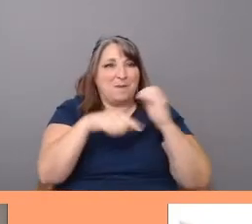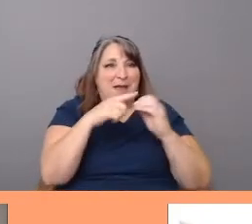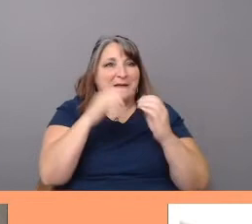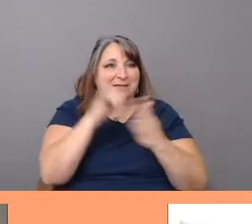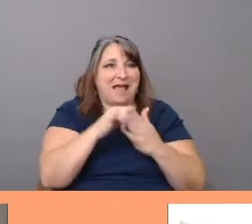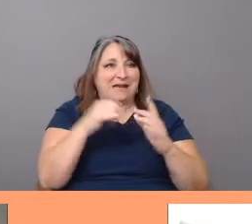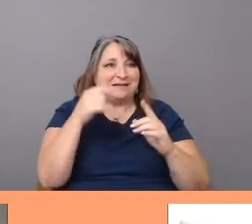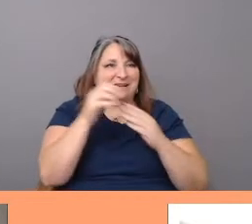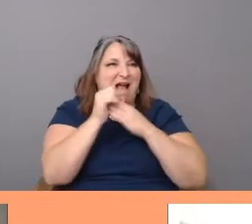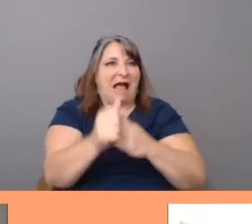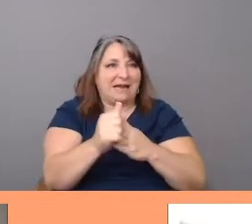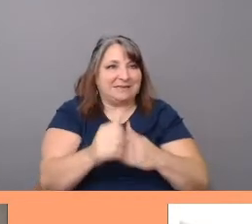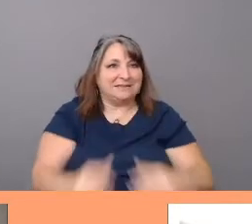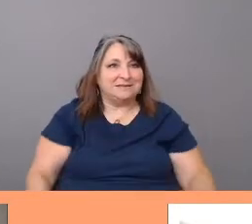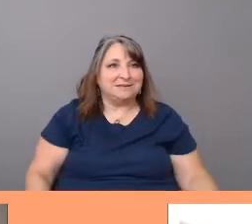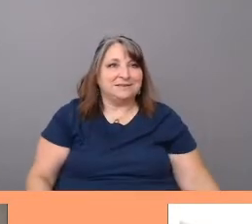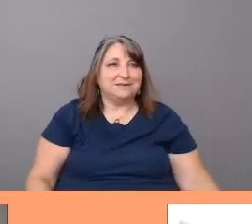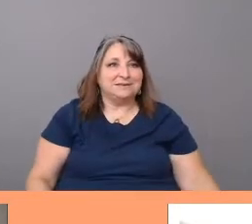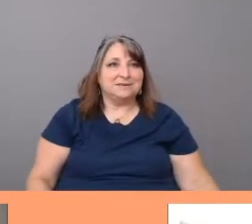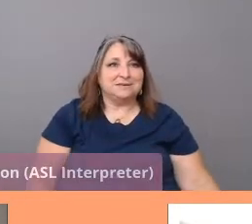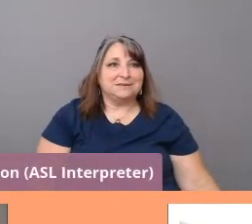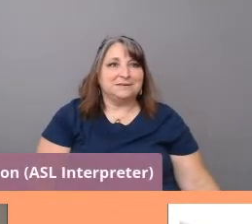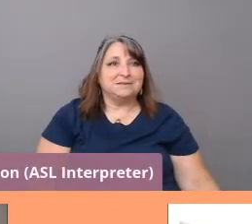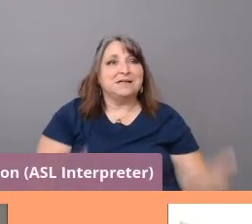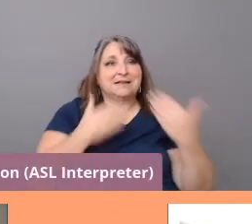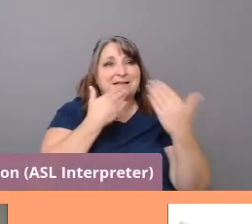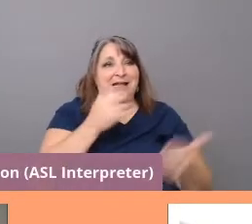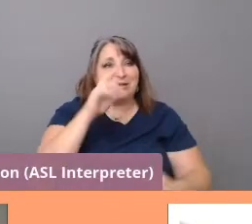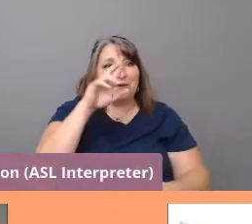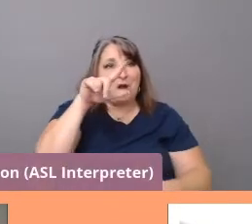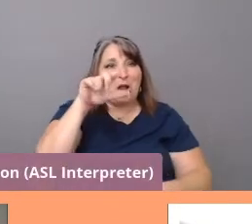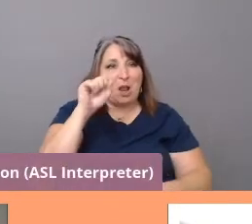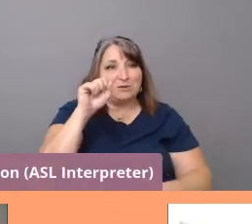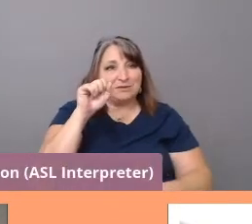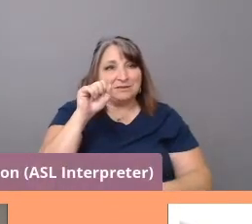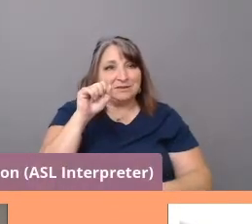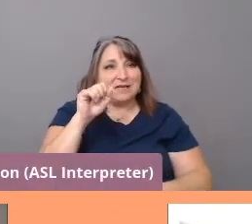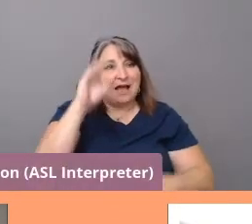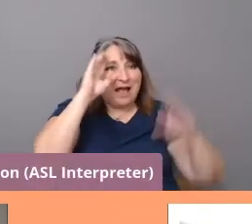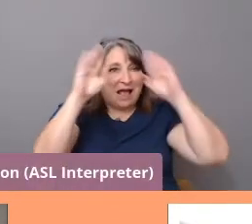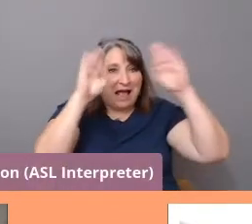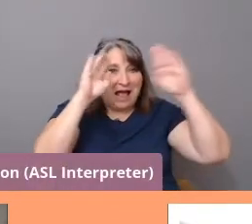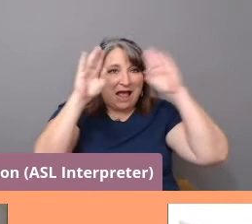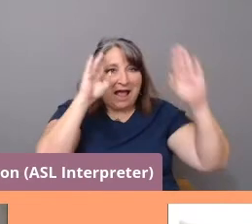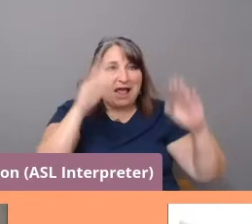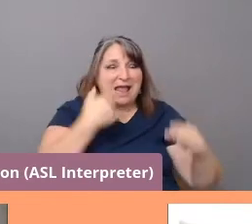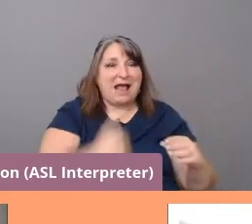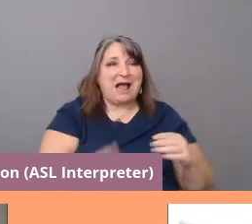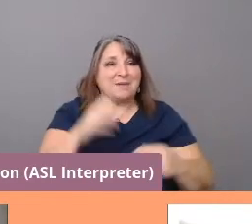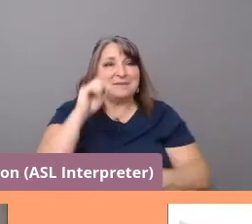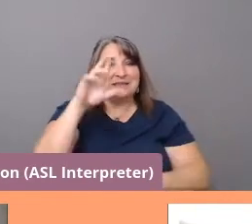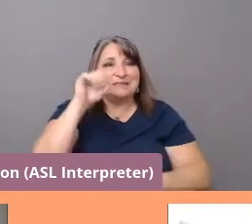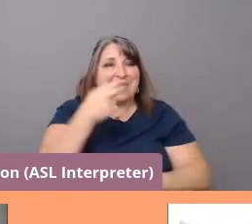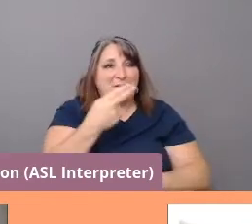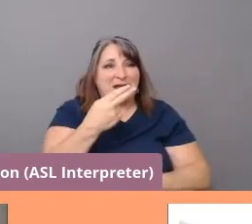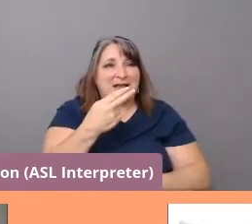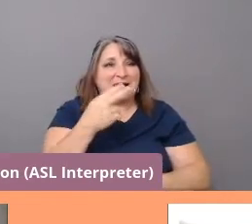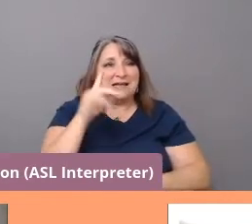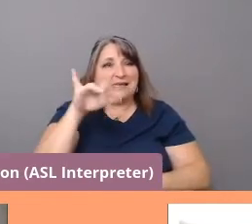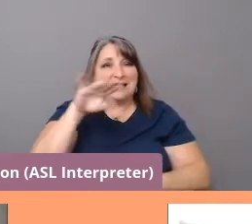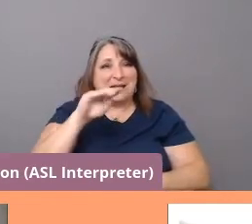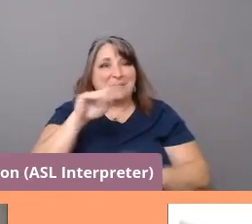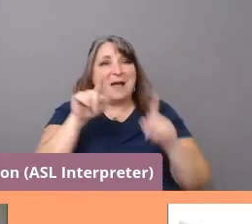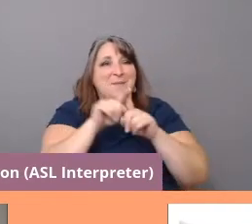document. Yeah, thank you, Carlos. Hi, everyone. I'm Sarah Kim. I'm also streaming in from